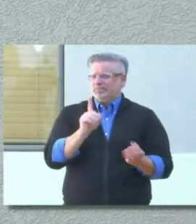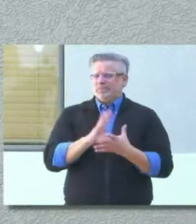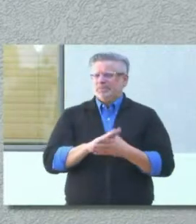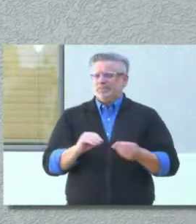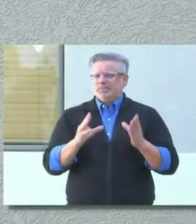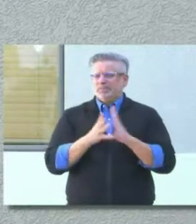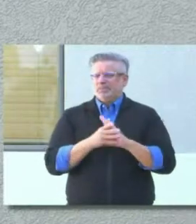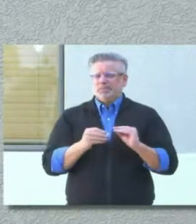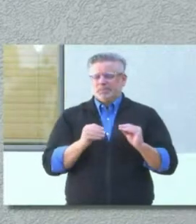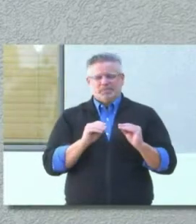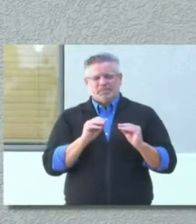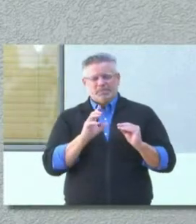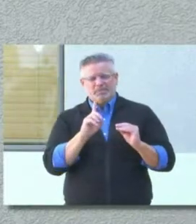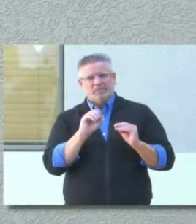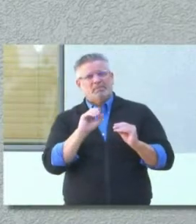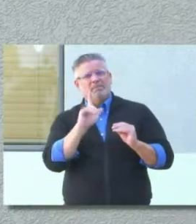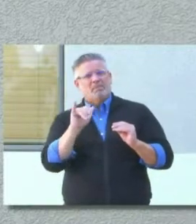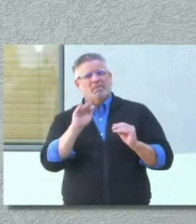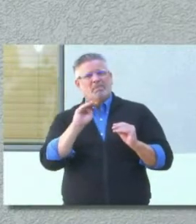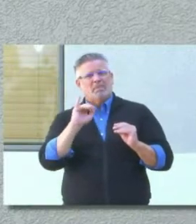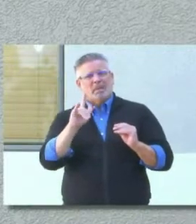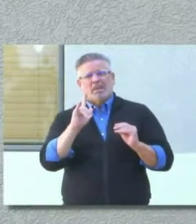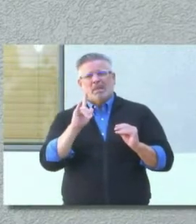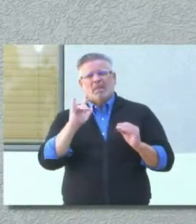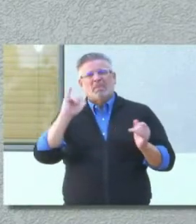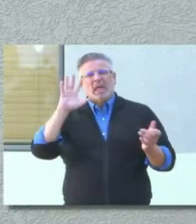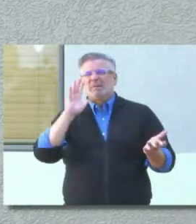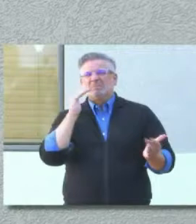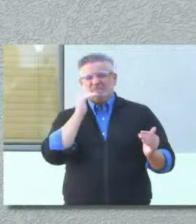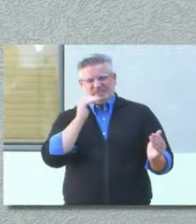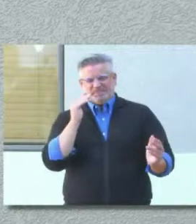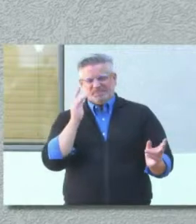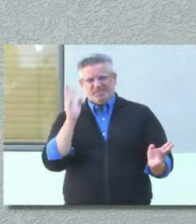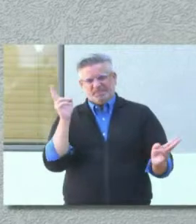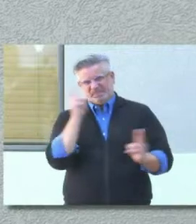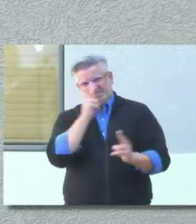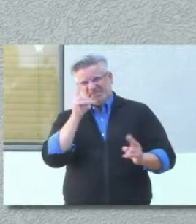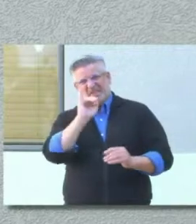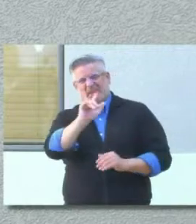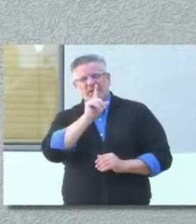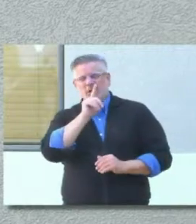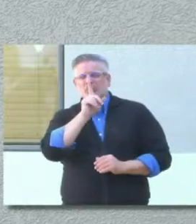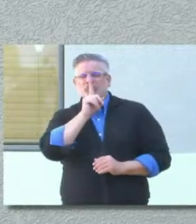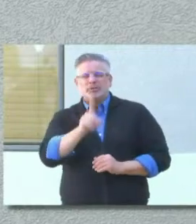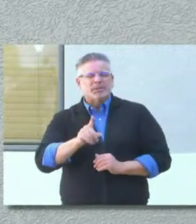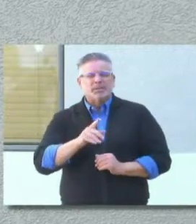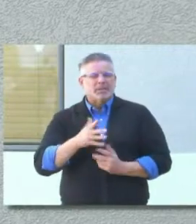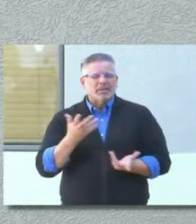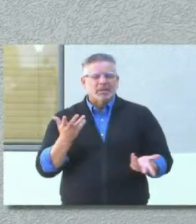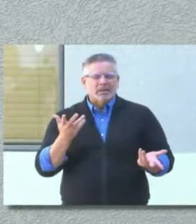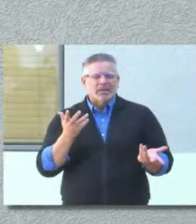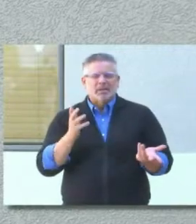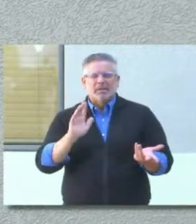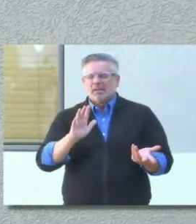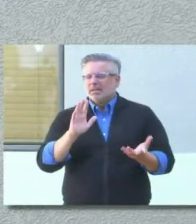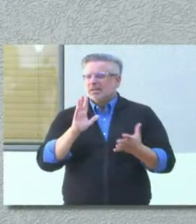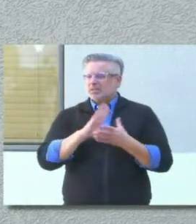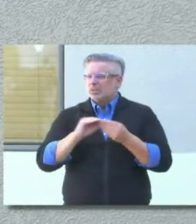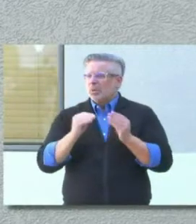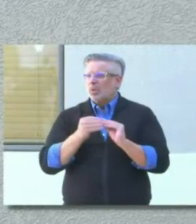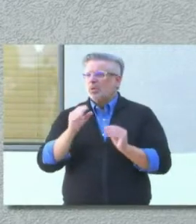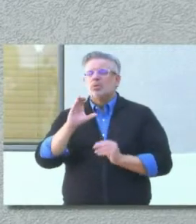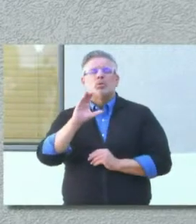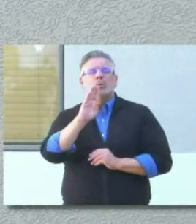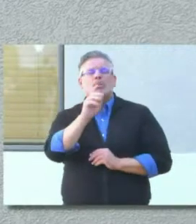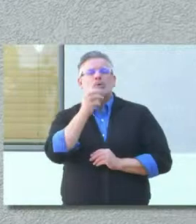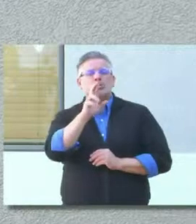sources and consider the mishigash that's going on, not just in terms of some of these things related to booster